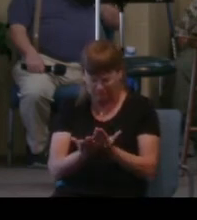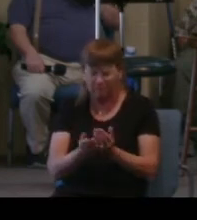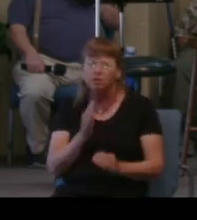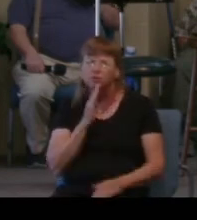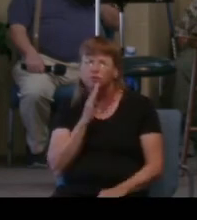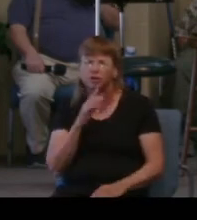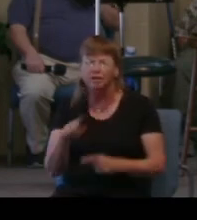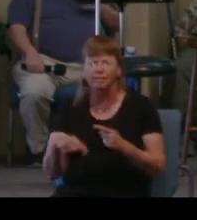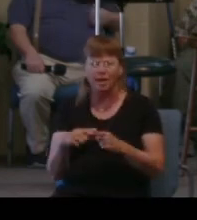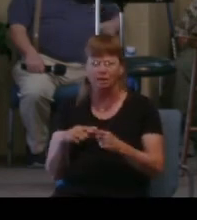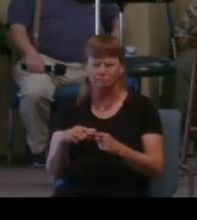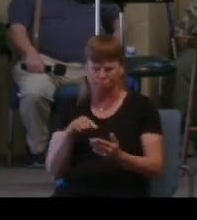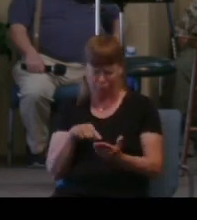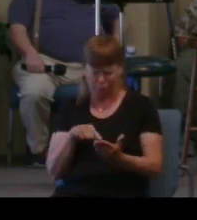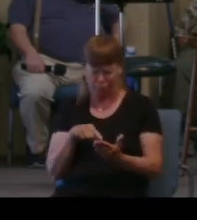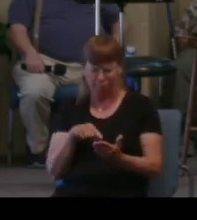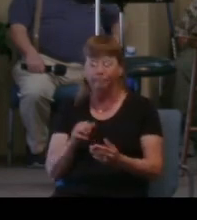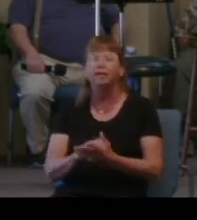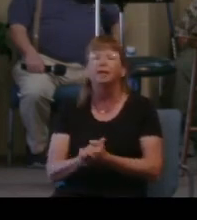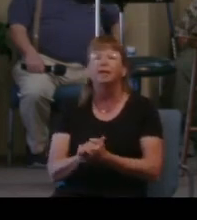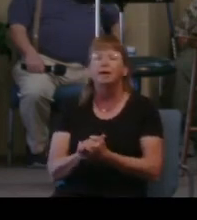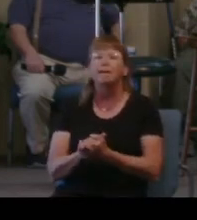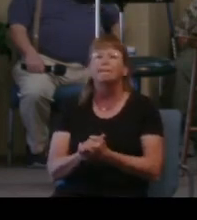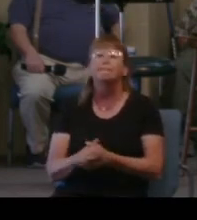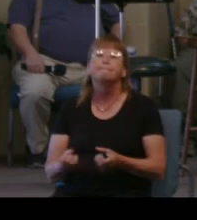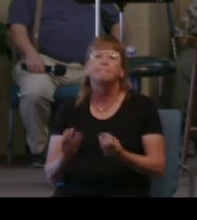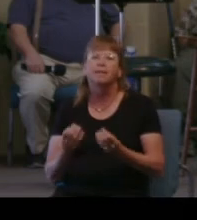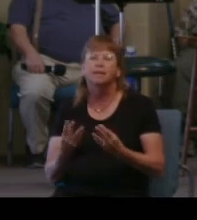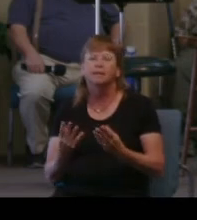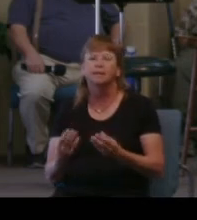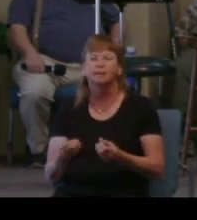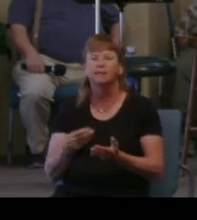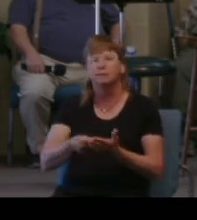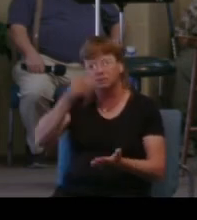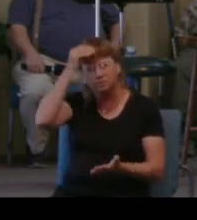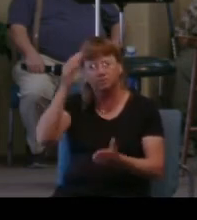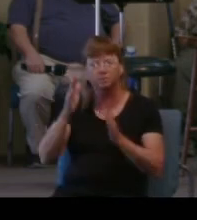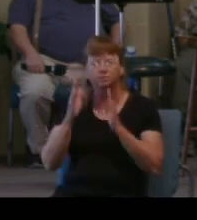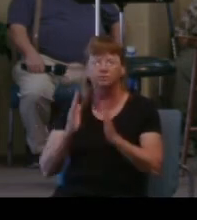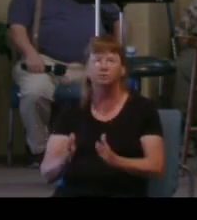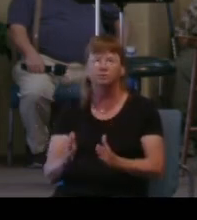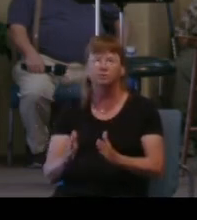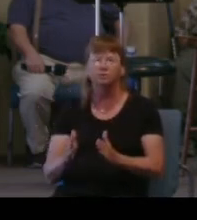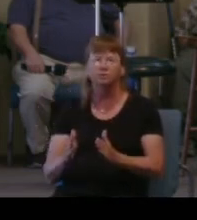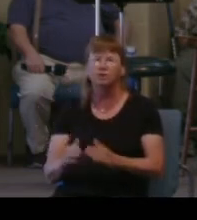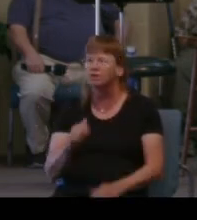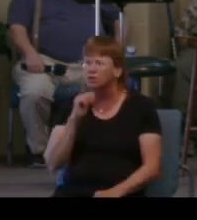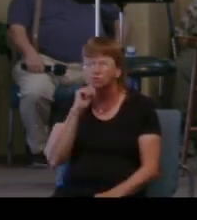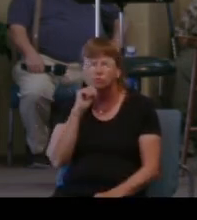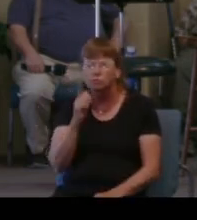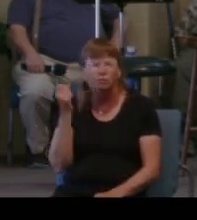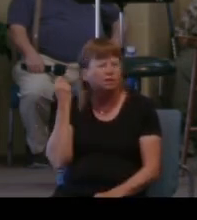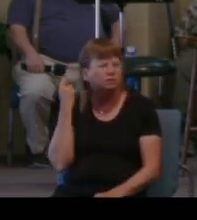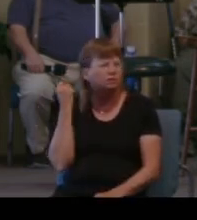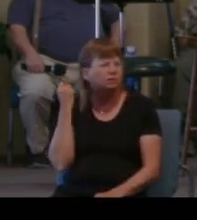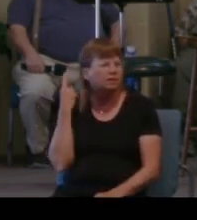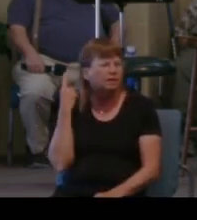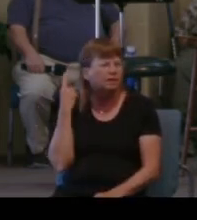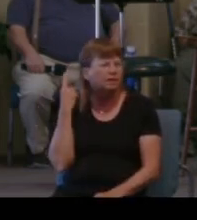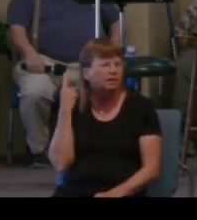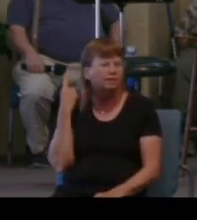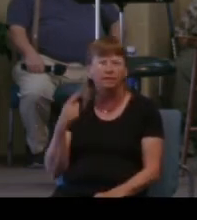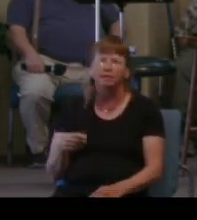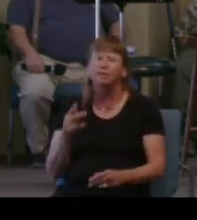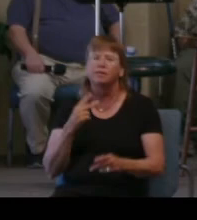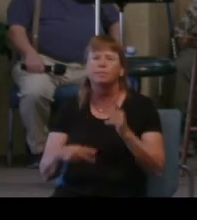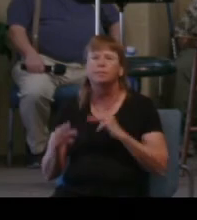Jesus and about this person. But many of the students coming into college today don't have that literacy of the Bible, that when they look at it, you're like, so who's this talking about? And they're